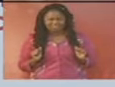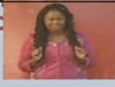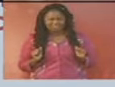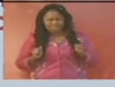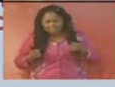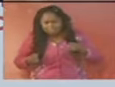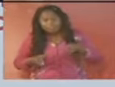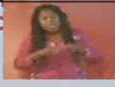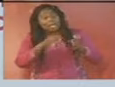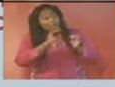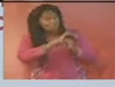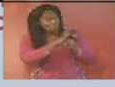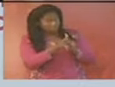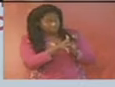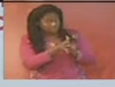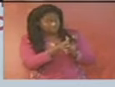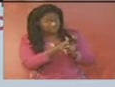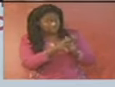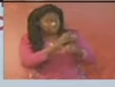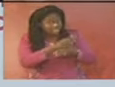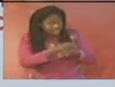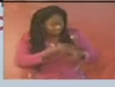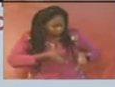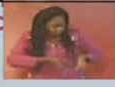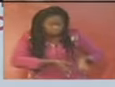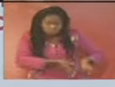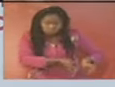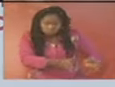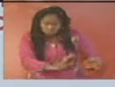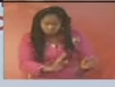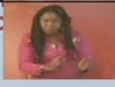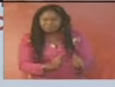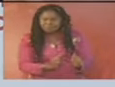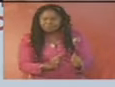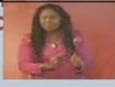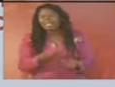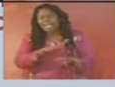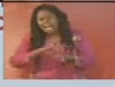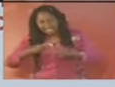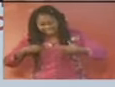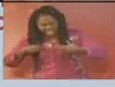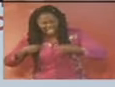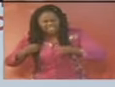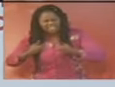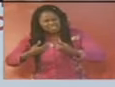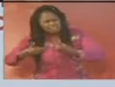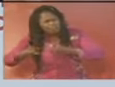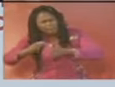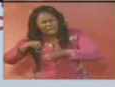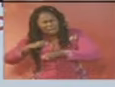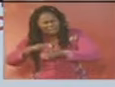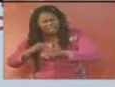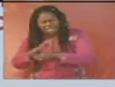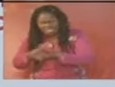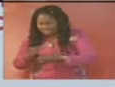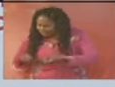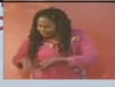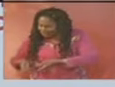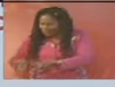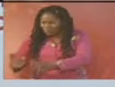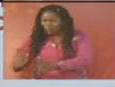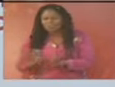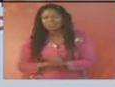means. So I thank you for your wishes to see me more often, but you will see me on a Saturday. Thank you, Brian. I